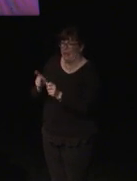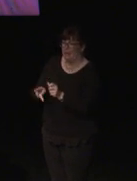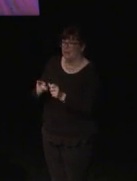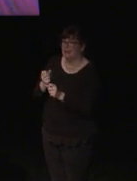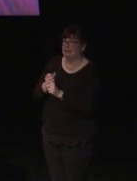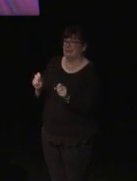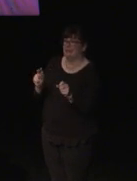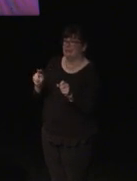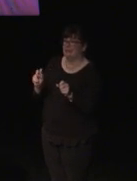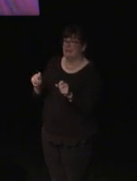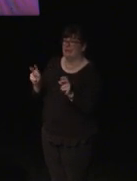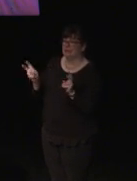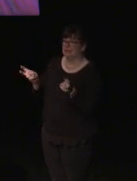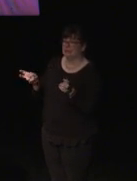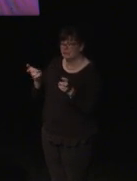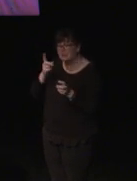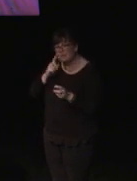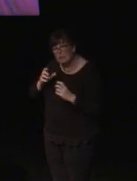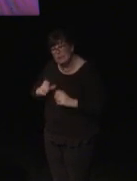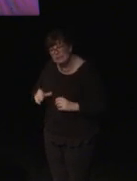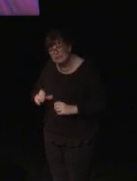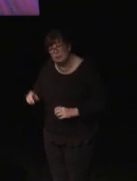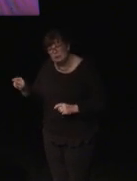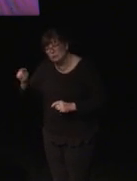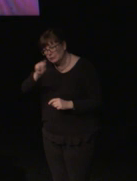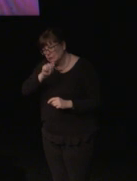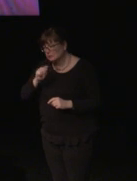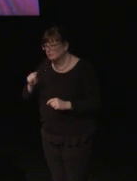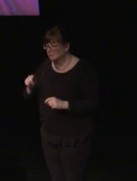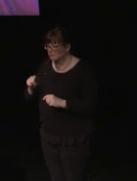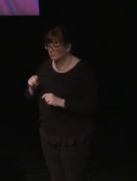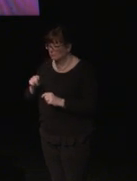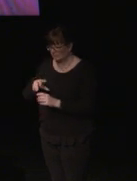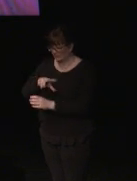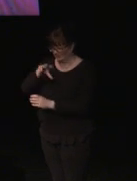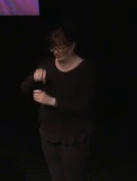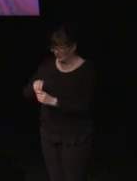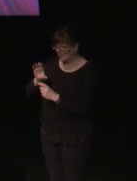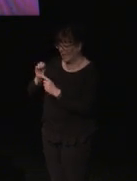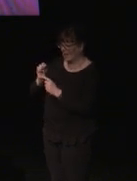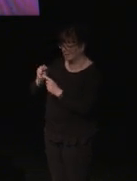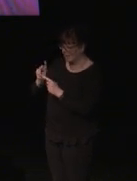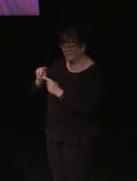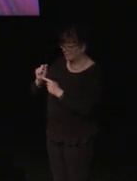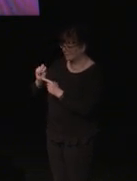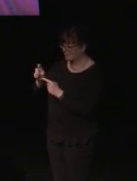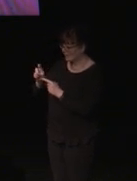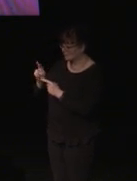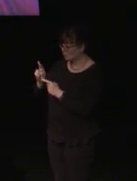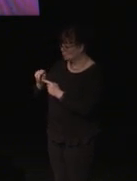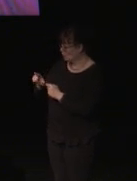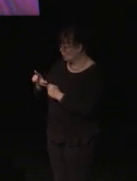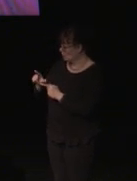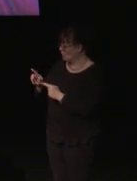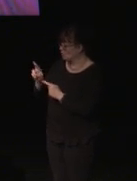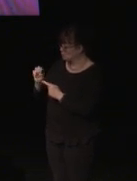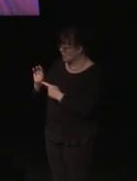We do that for our customers. It's important. Having contextual remapping for your game is really the best way to